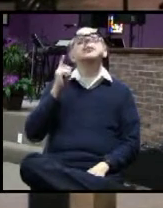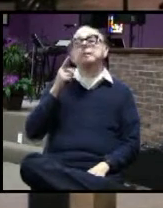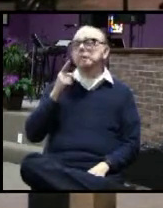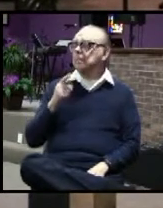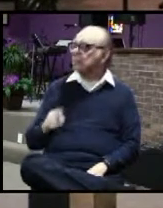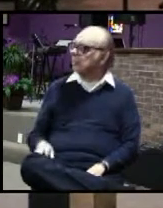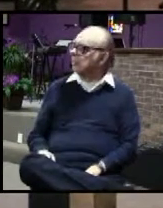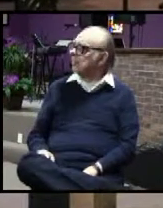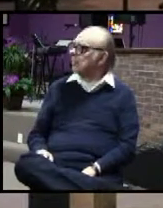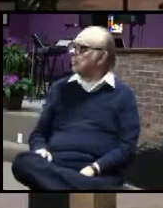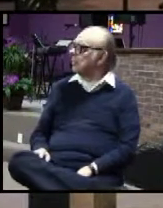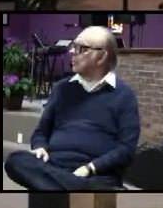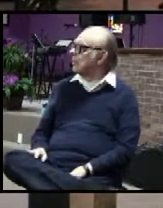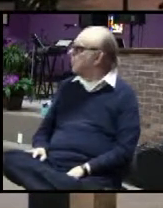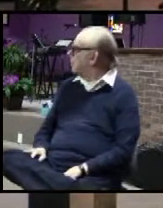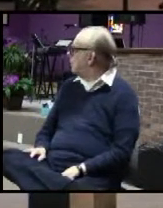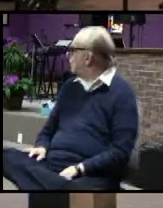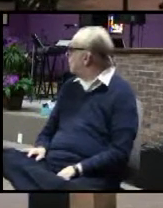If I don't burn myself first.